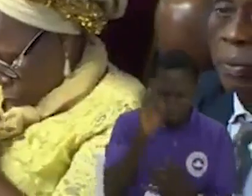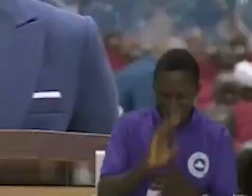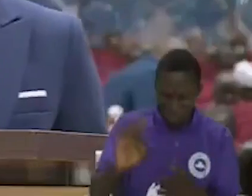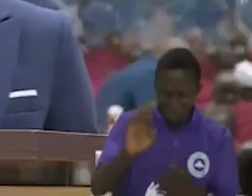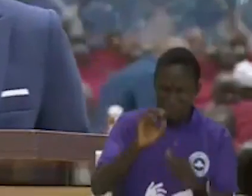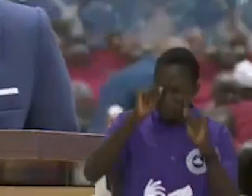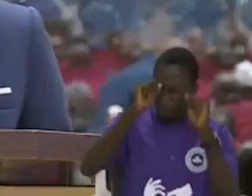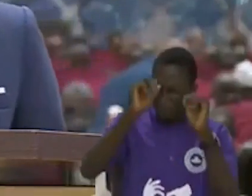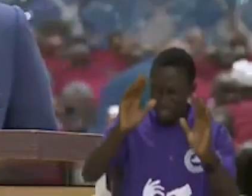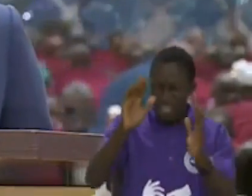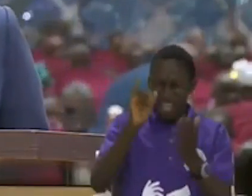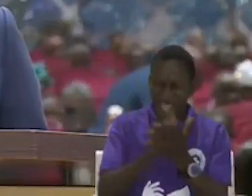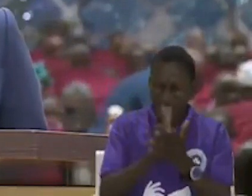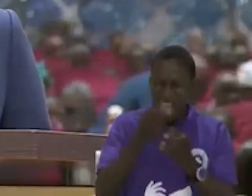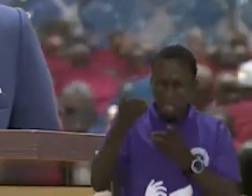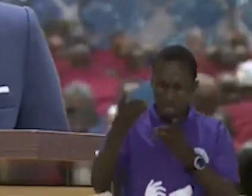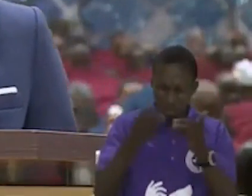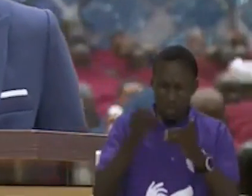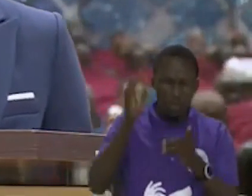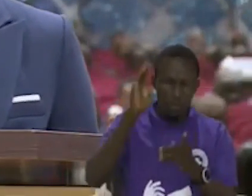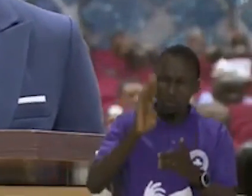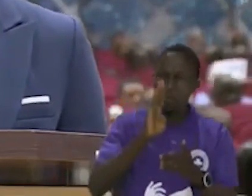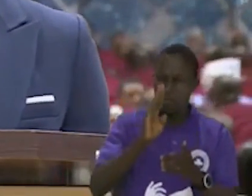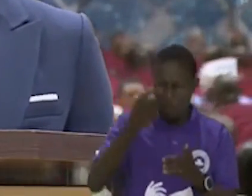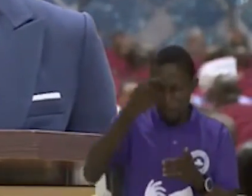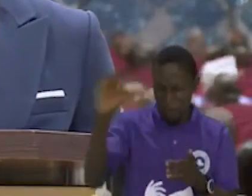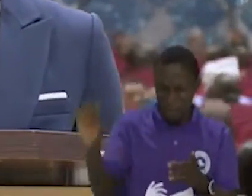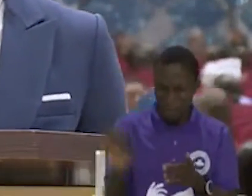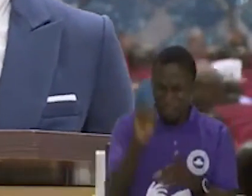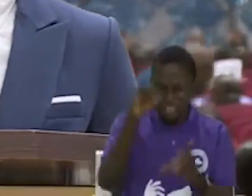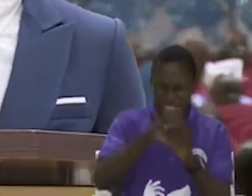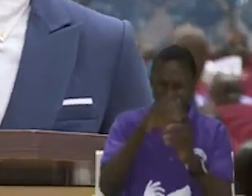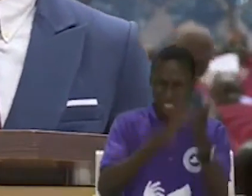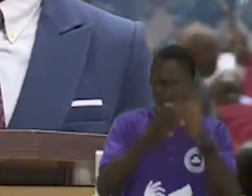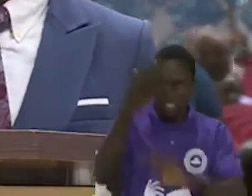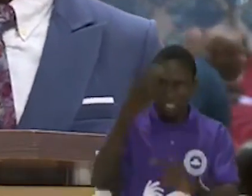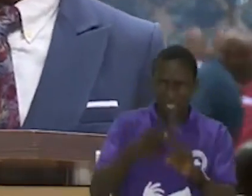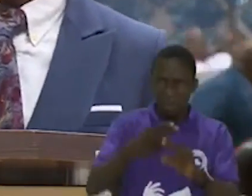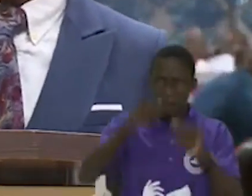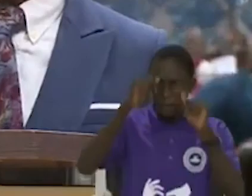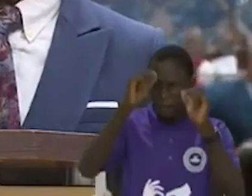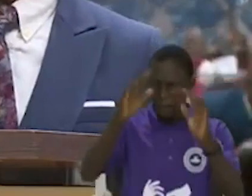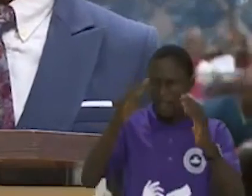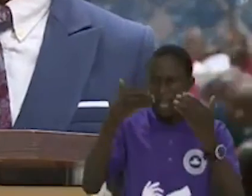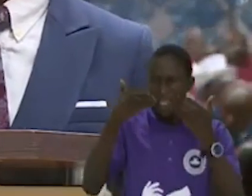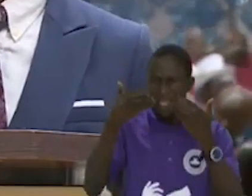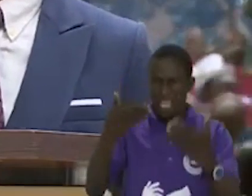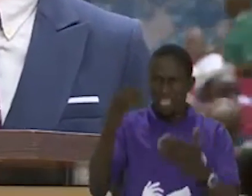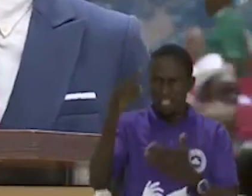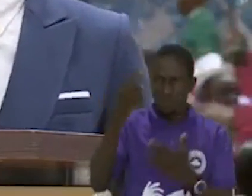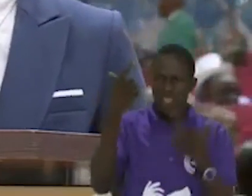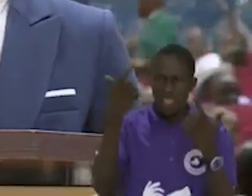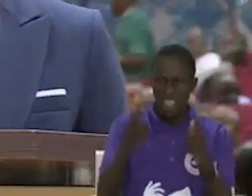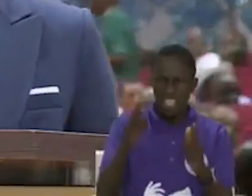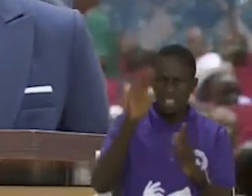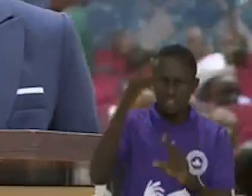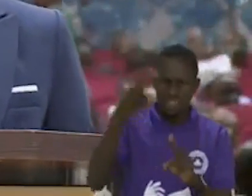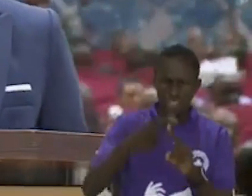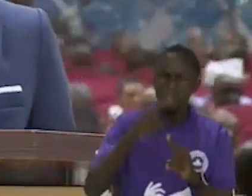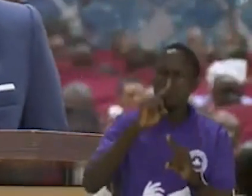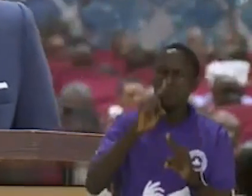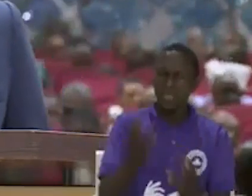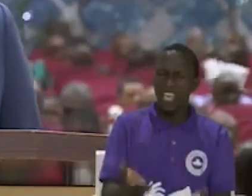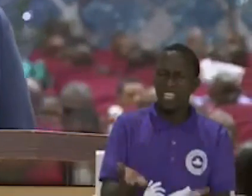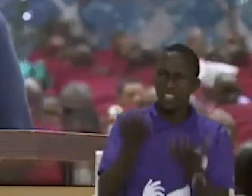that dominion will be forever in the name of Jesus. Father, we thank you. Let your name be exalted. In